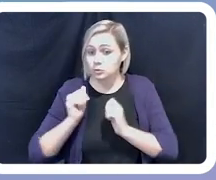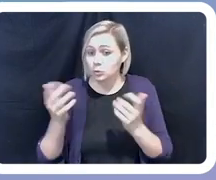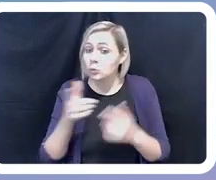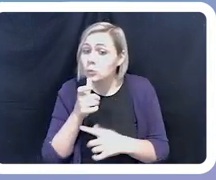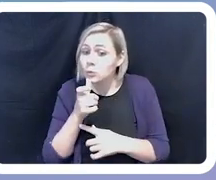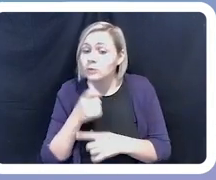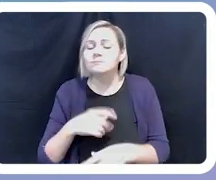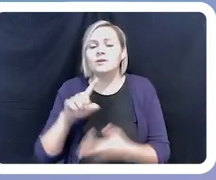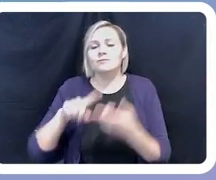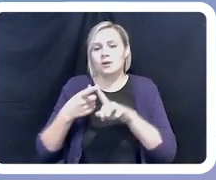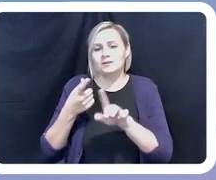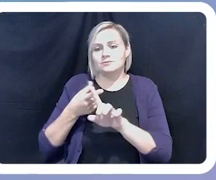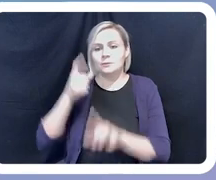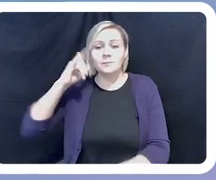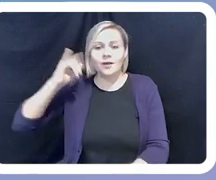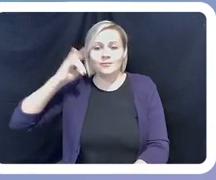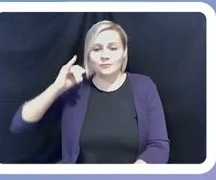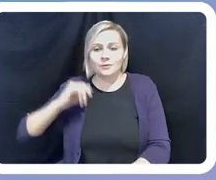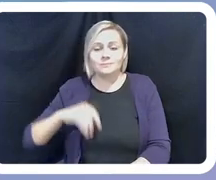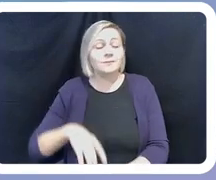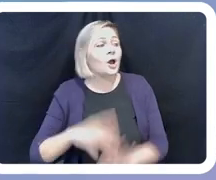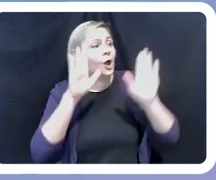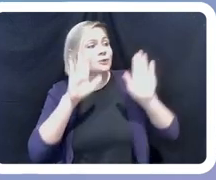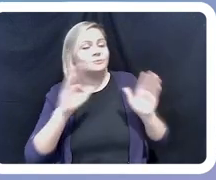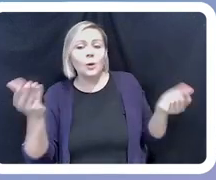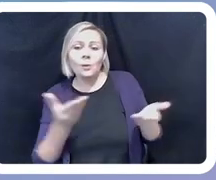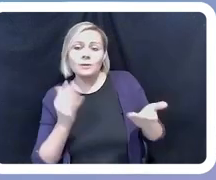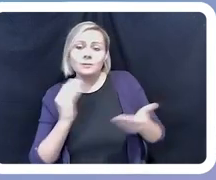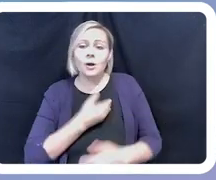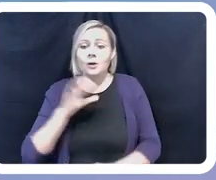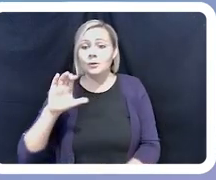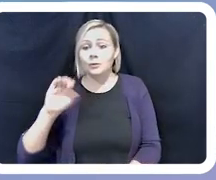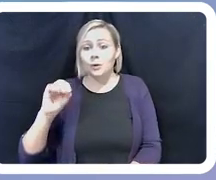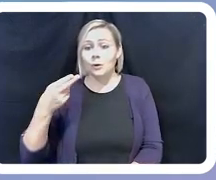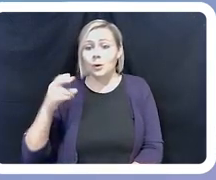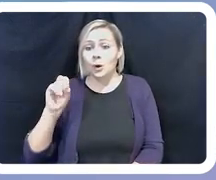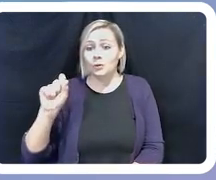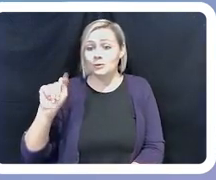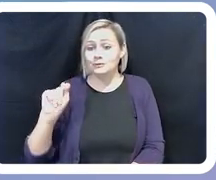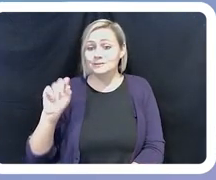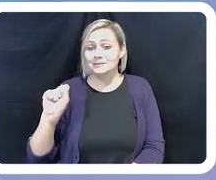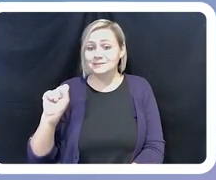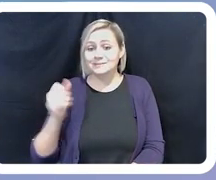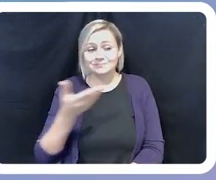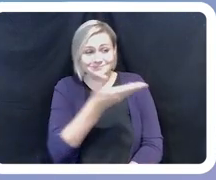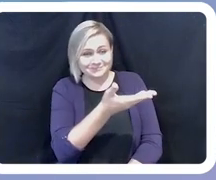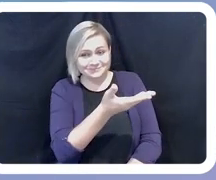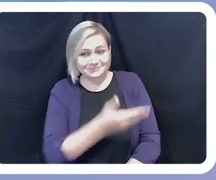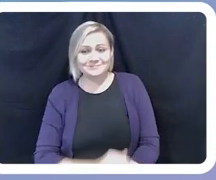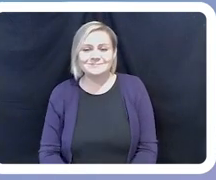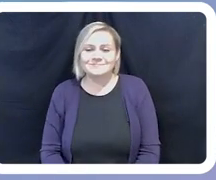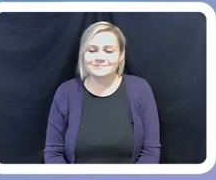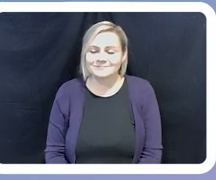our friends in California. Awesome. Let's welcome our co-host.